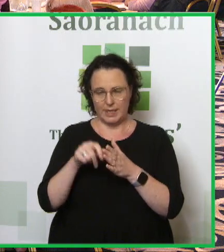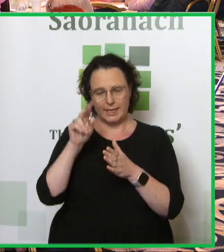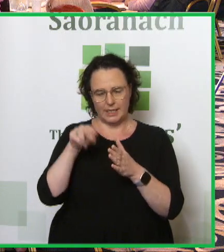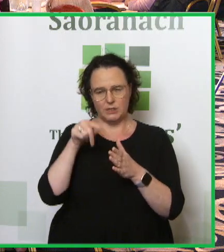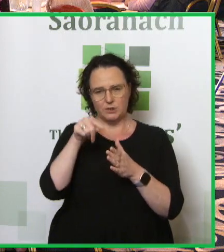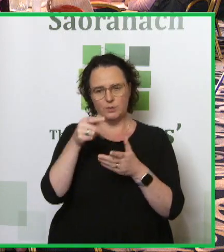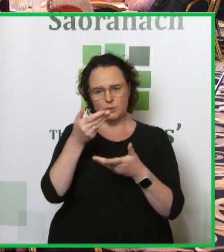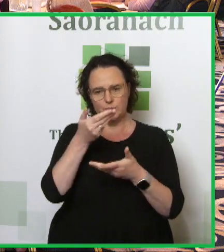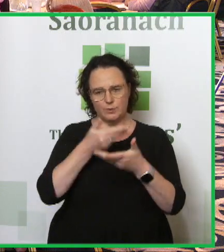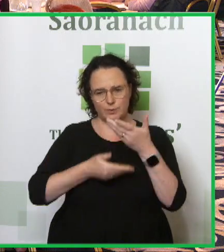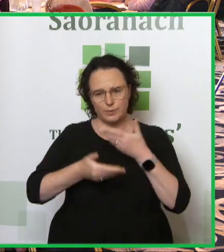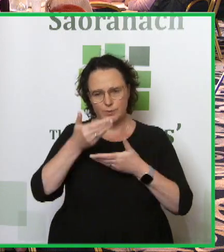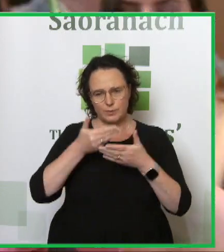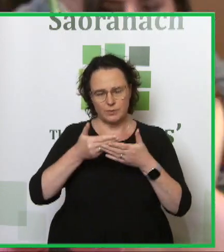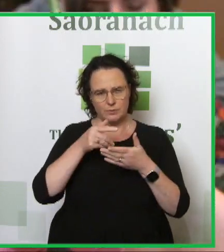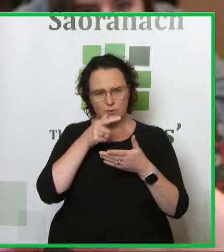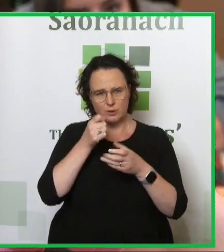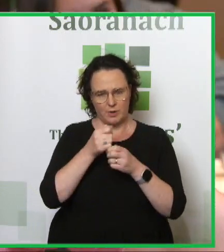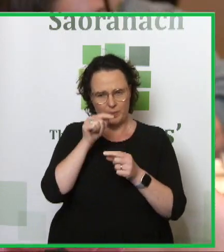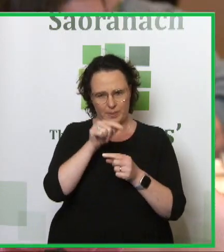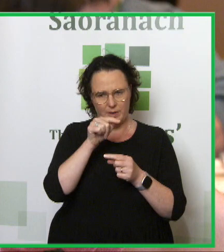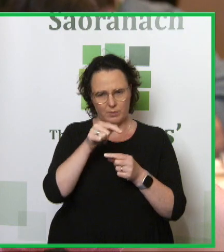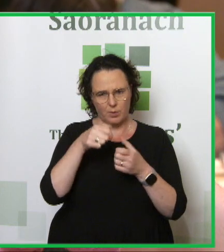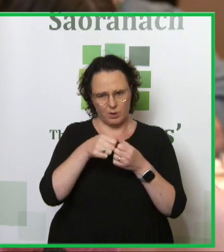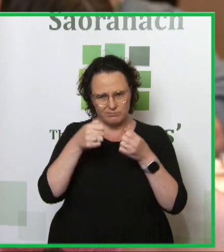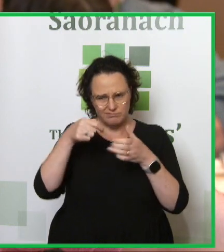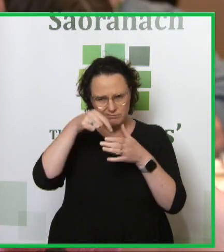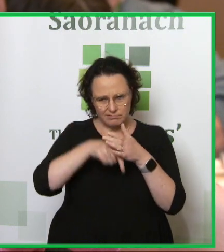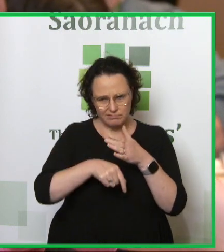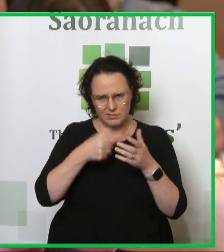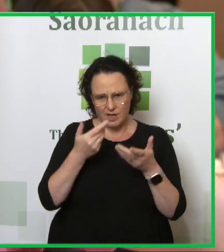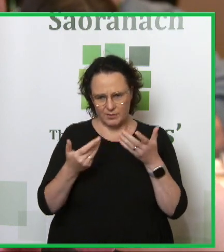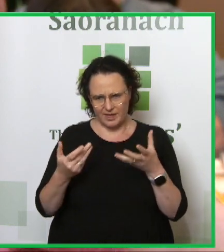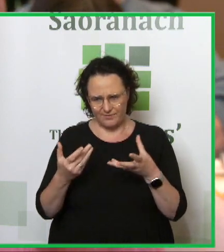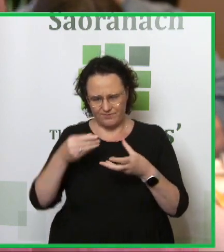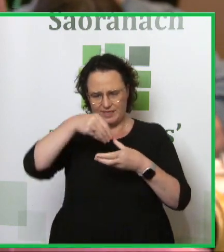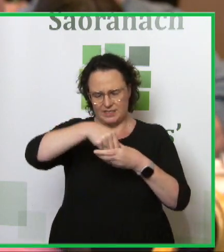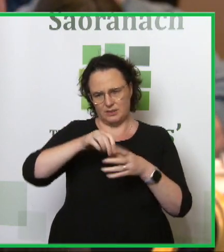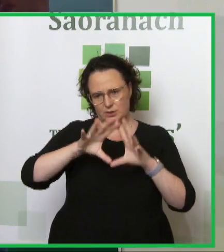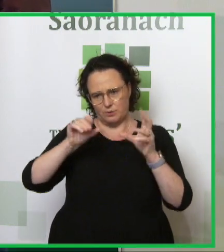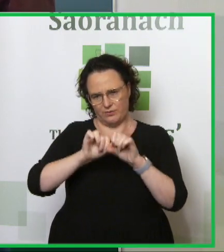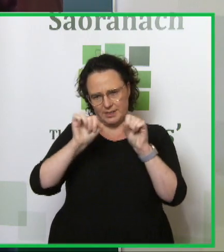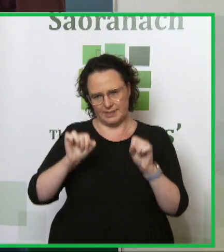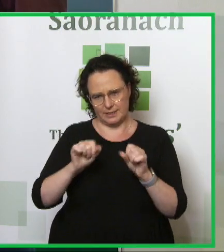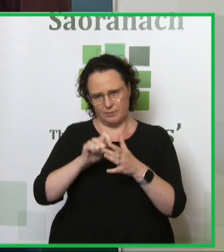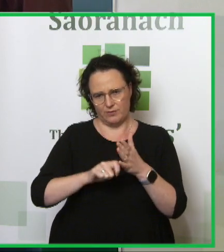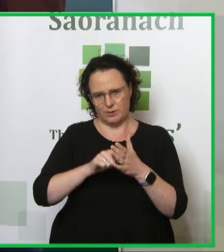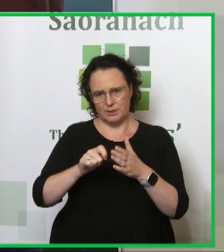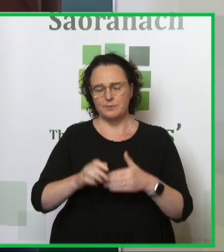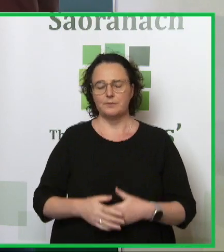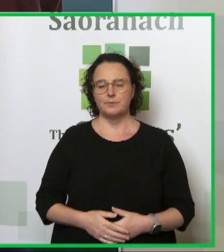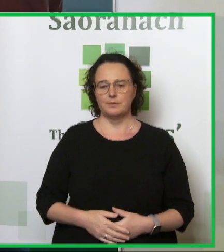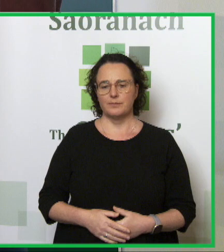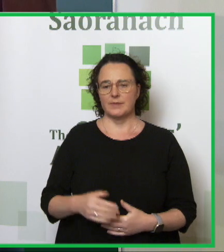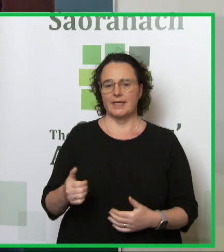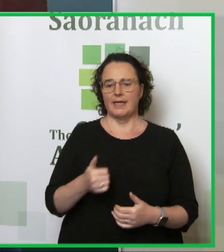more about them and Yes, sure. the part that they play in all this? Yeah. On any vote like this where you're